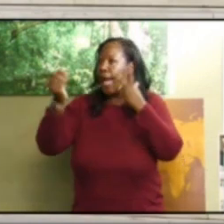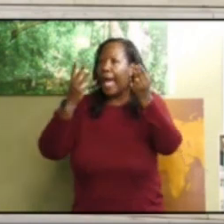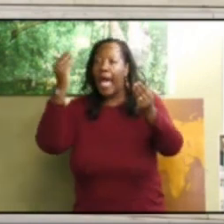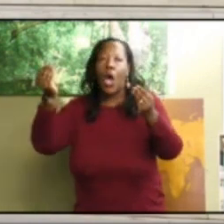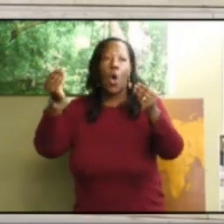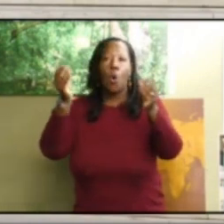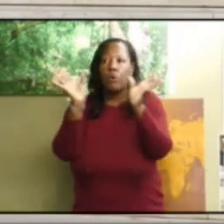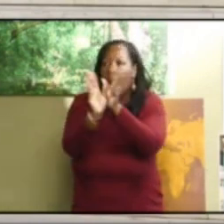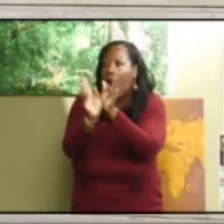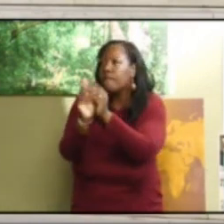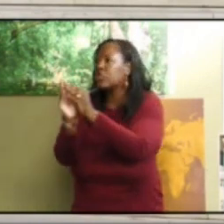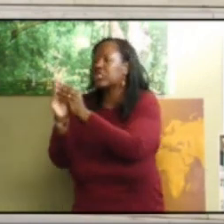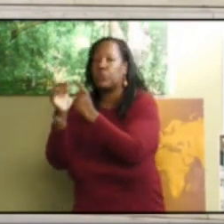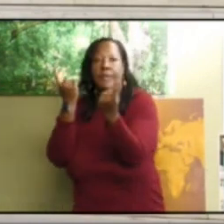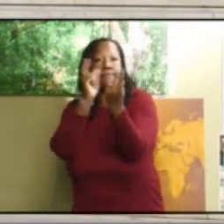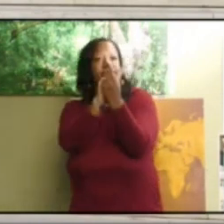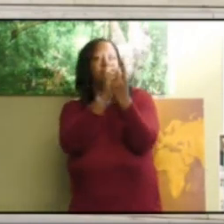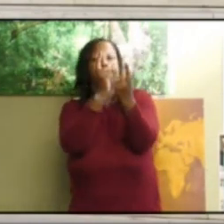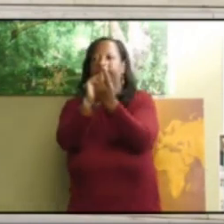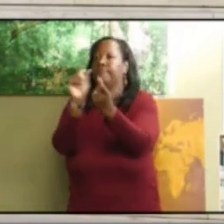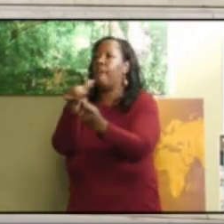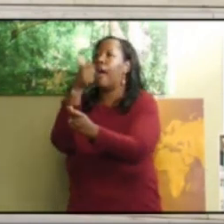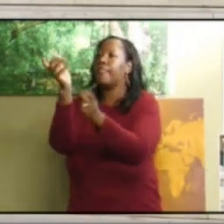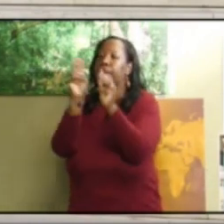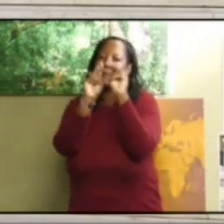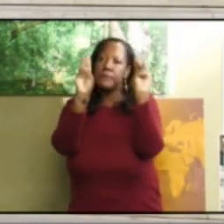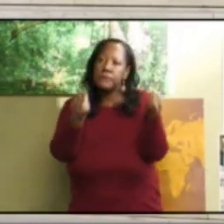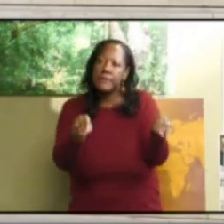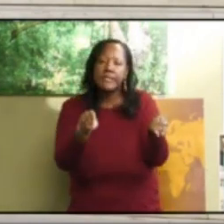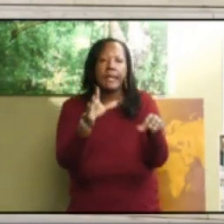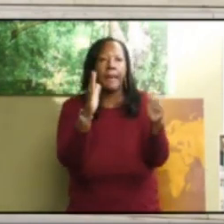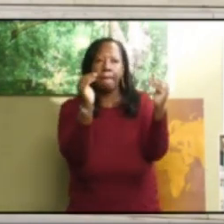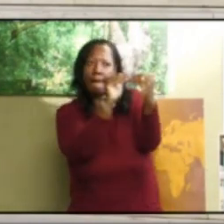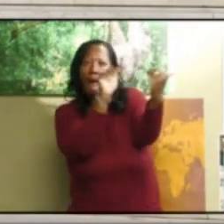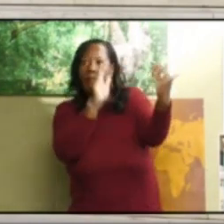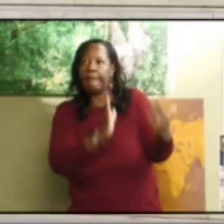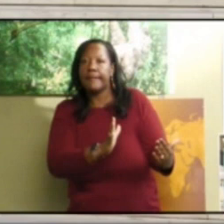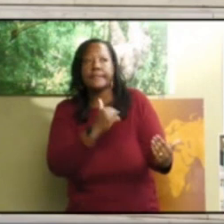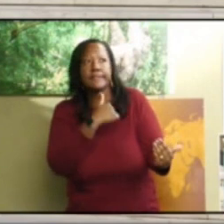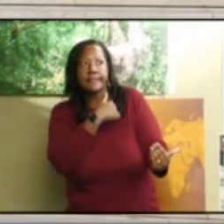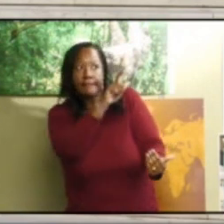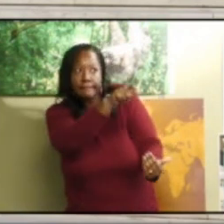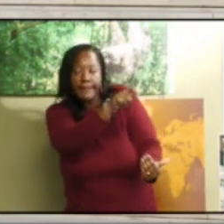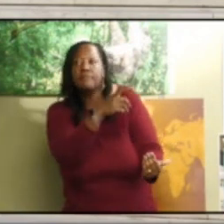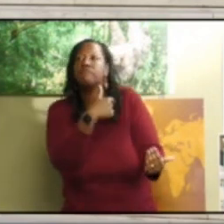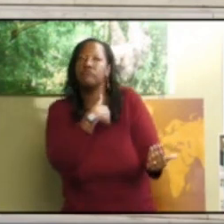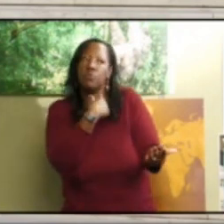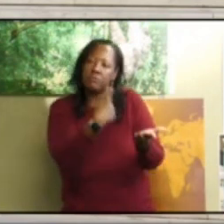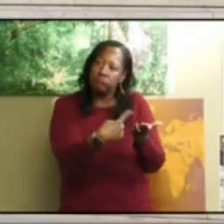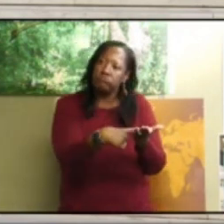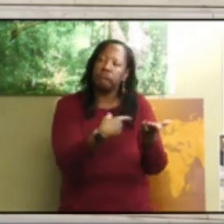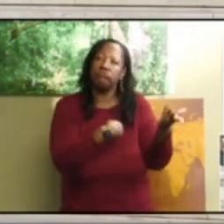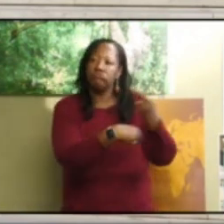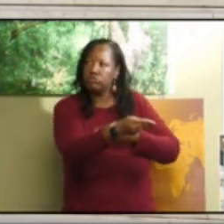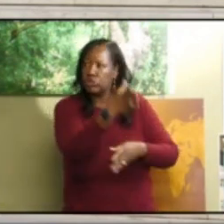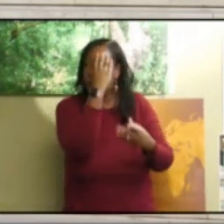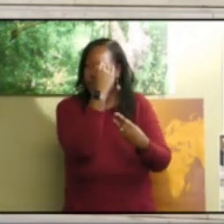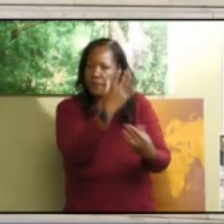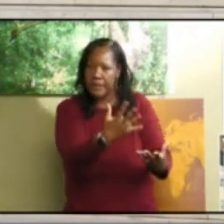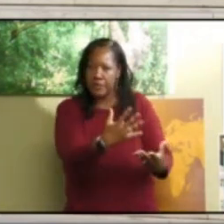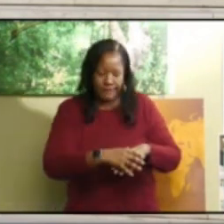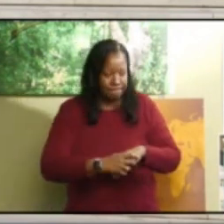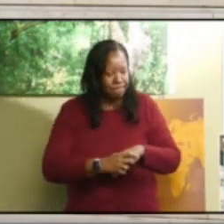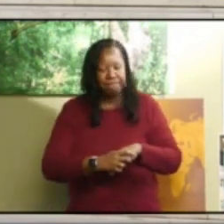other museum colleagues that have needs, and we discuss and share information there. And on